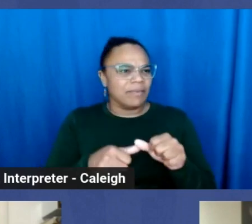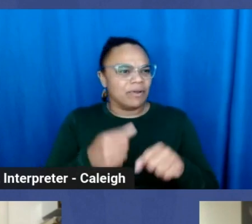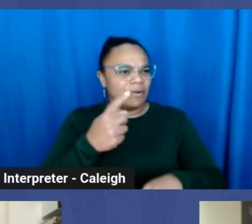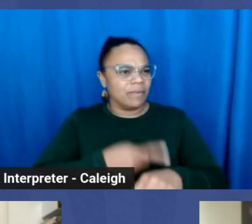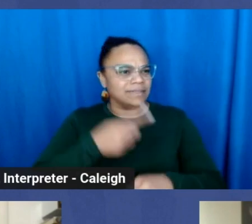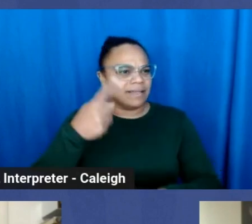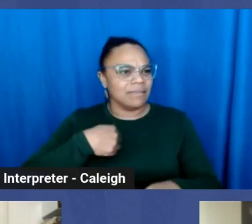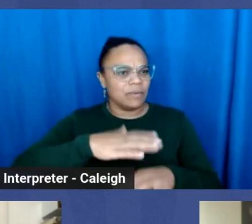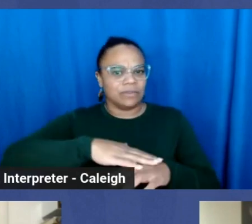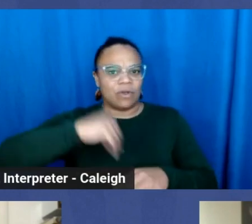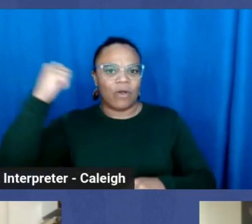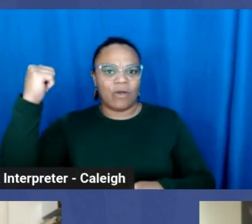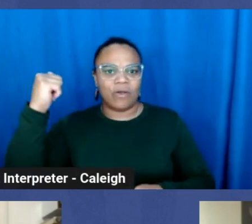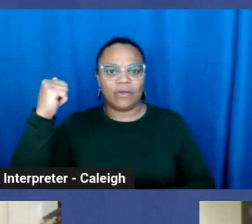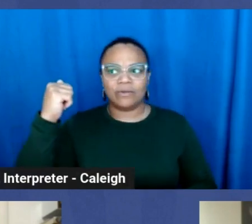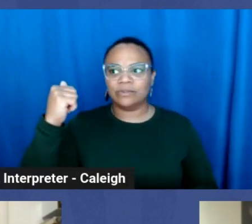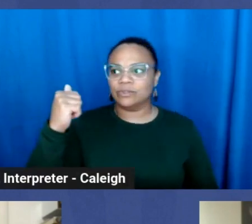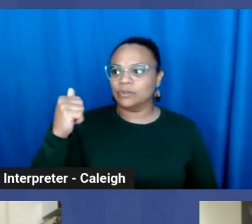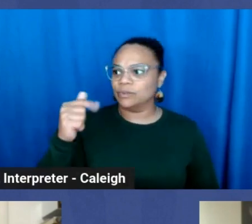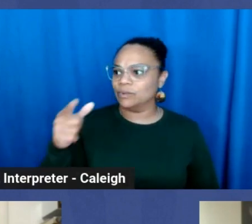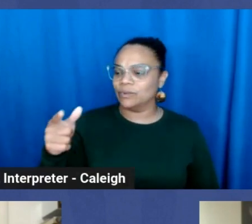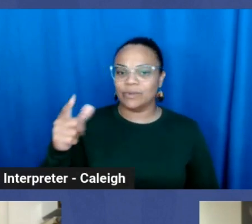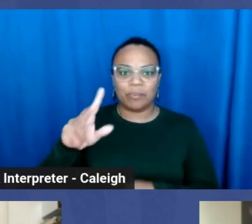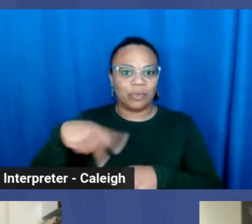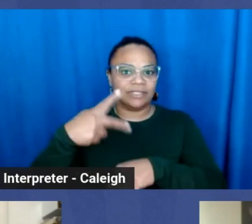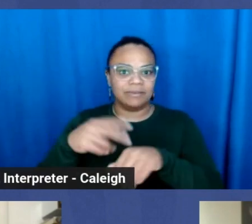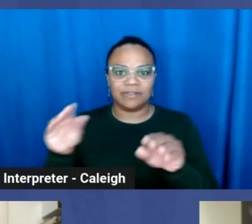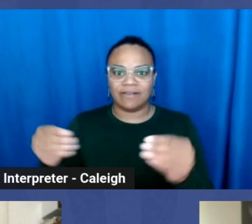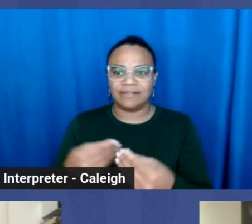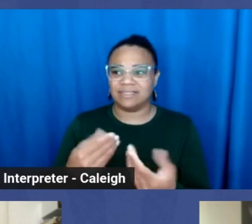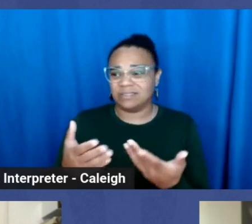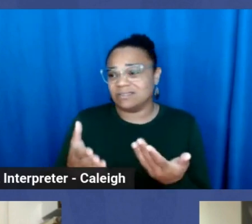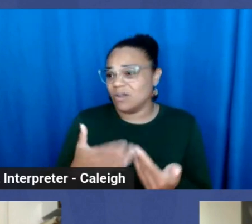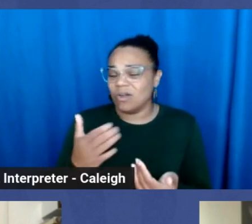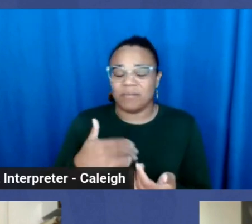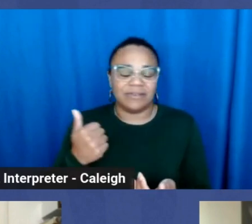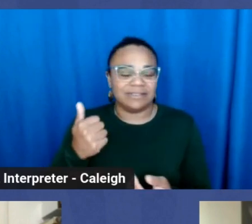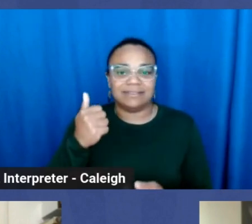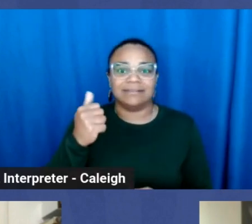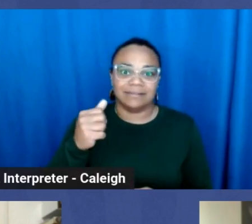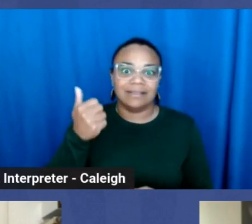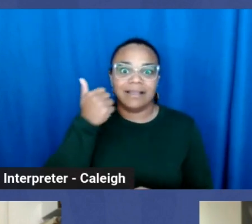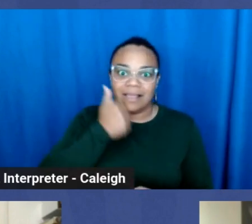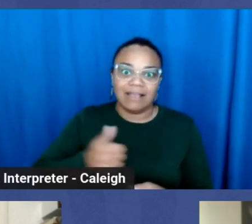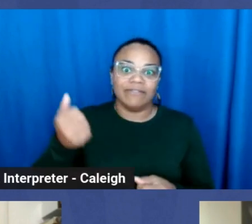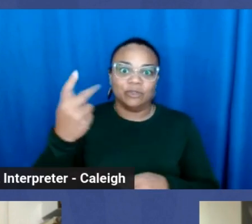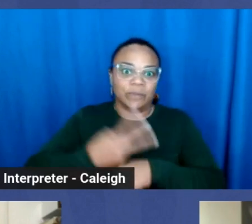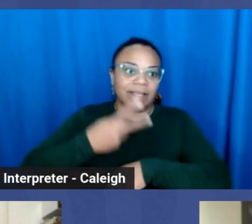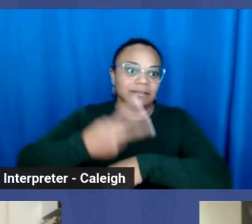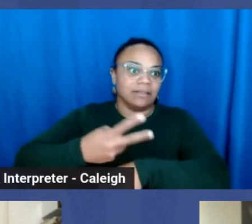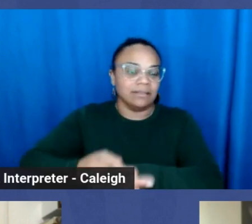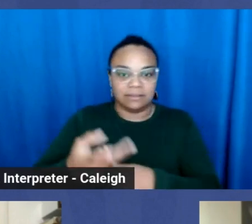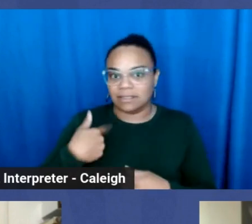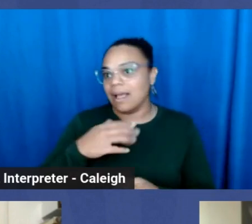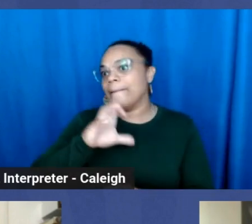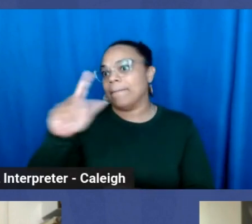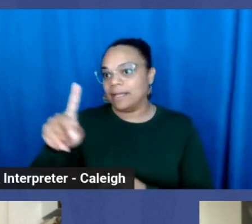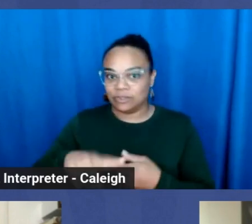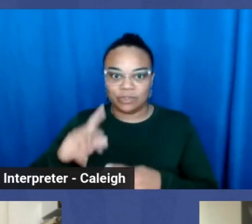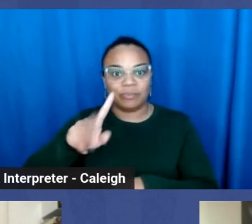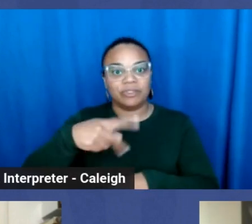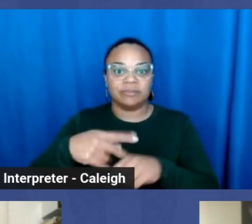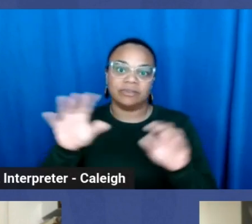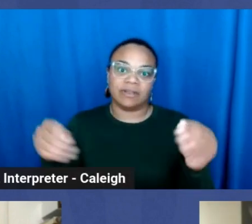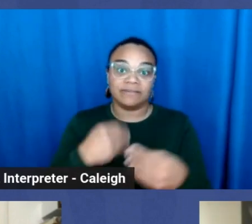called up to the principal's office almost every other day for a dress code. I was always in violation of dress code.